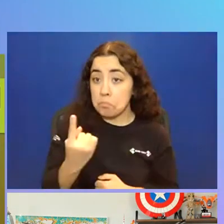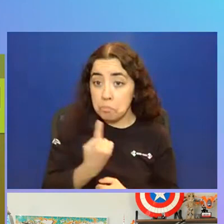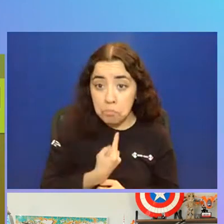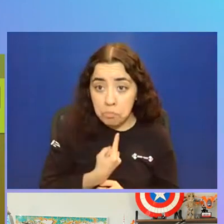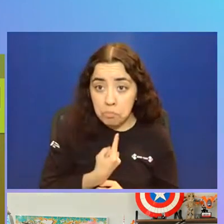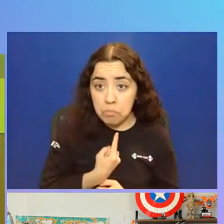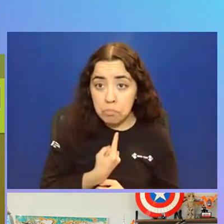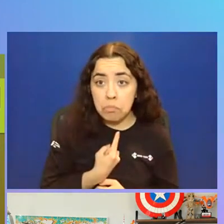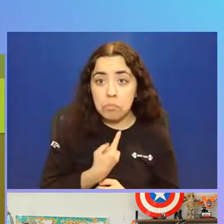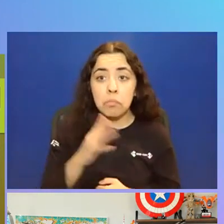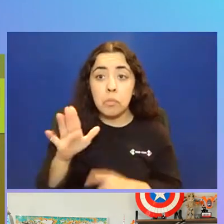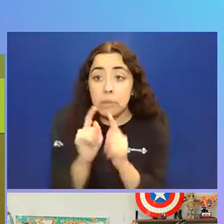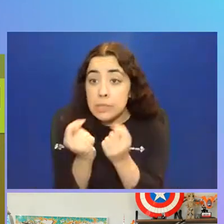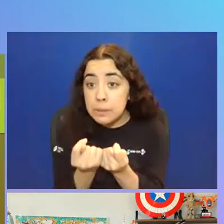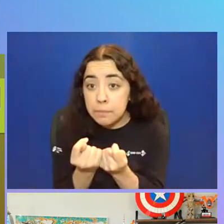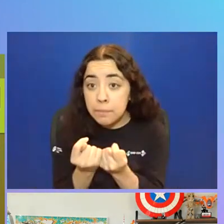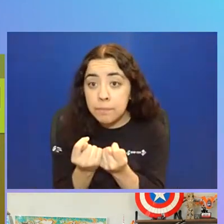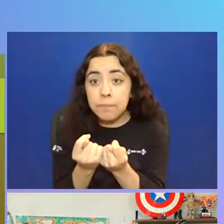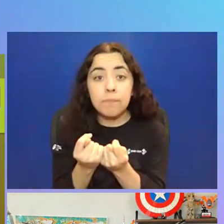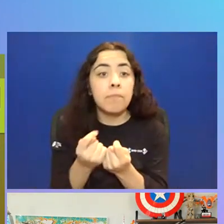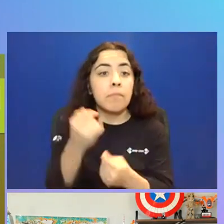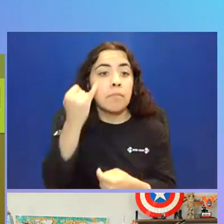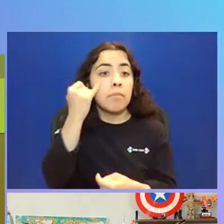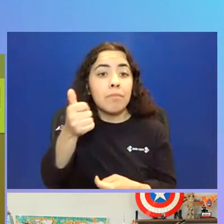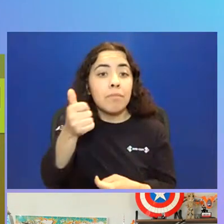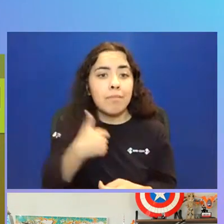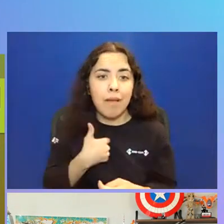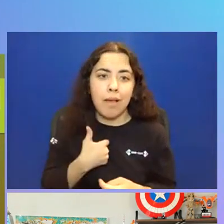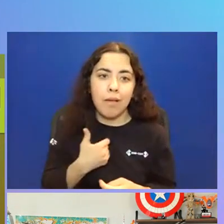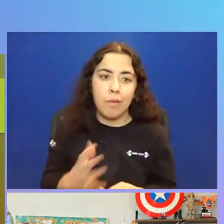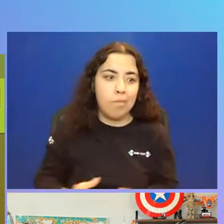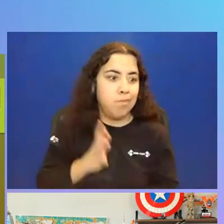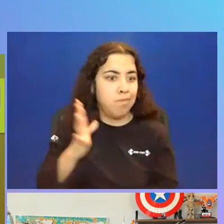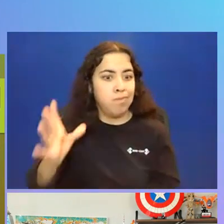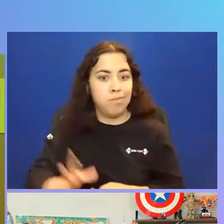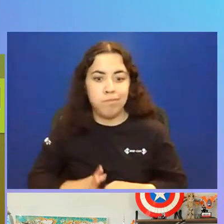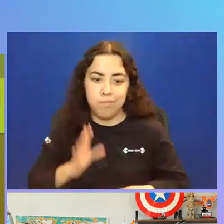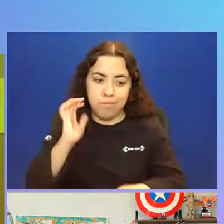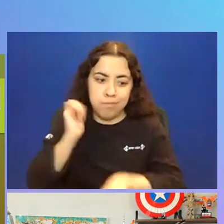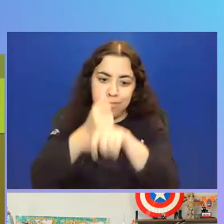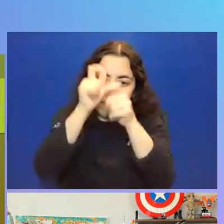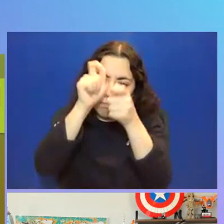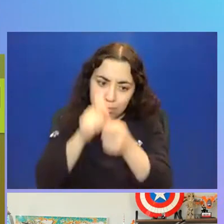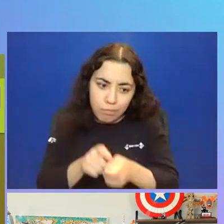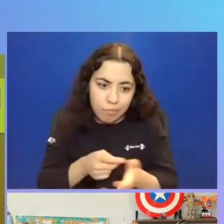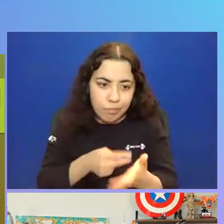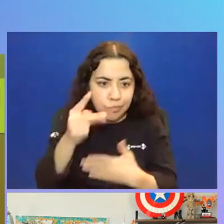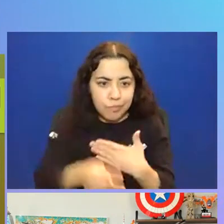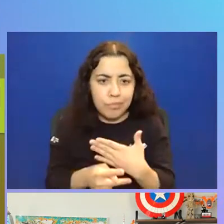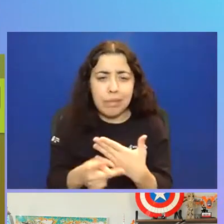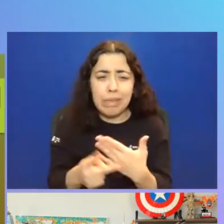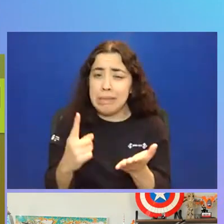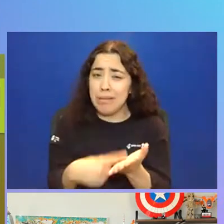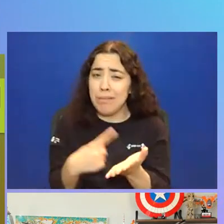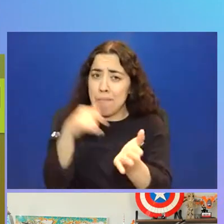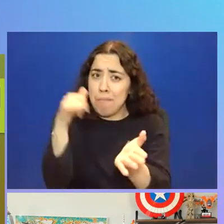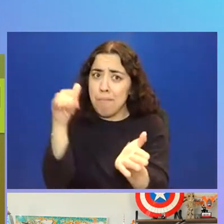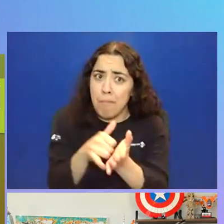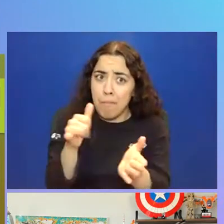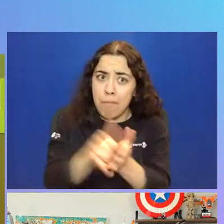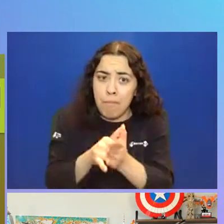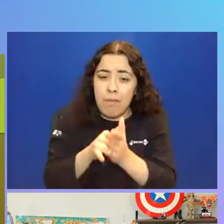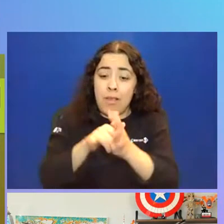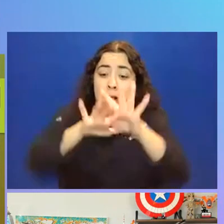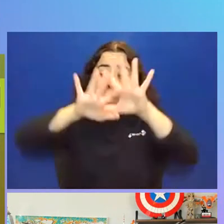team, even if you have a very robust program, it can be impossible to touch all your people and make